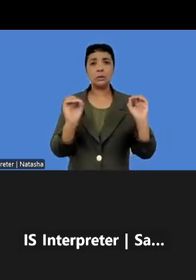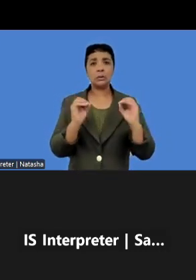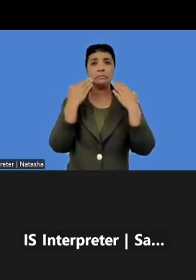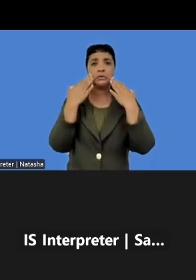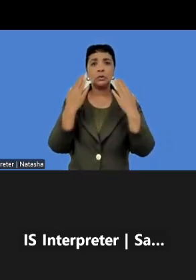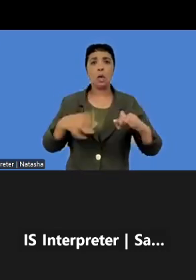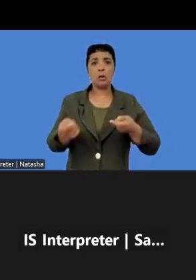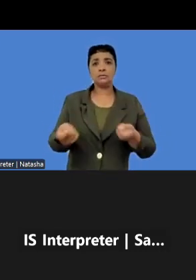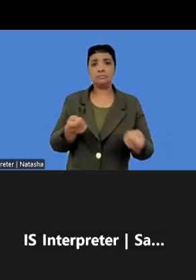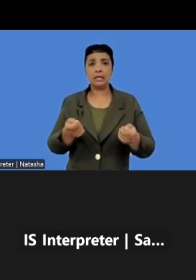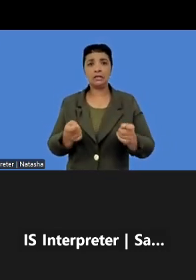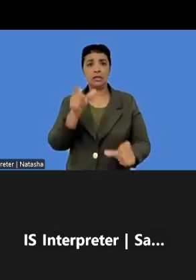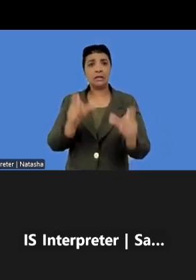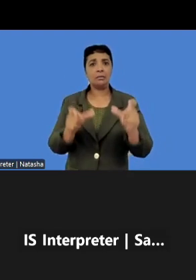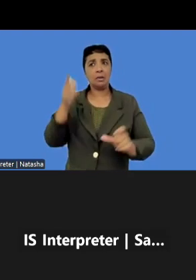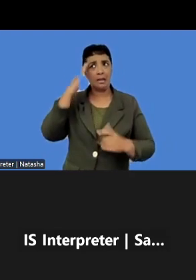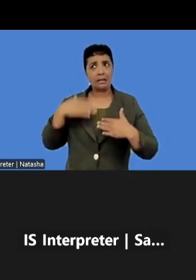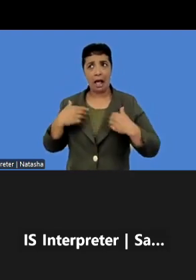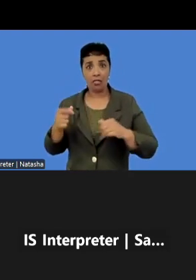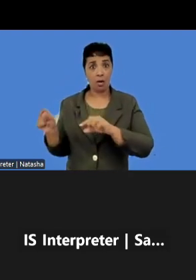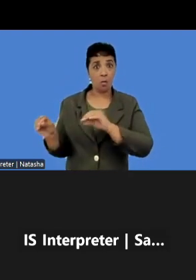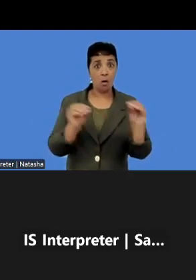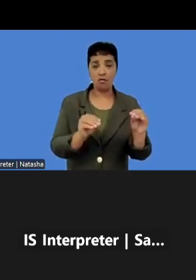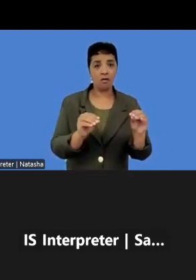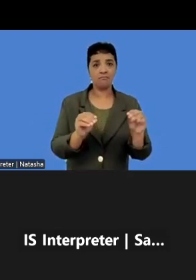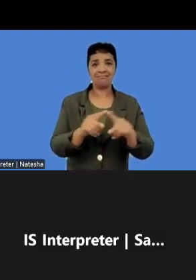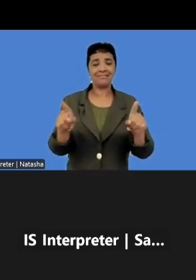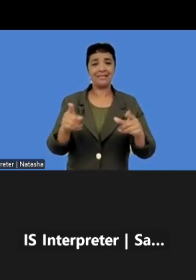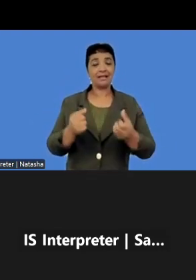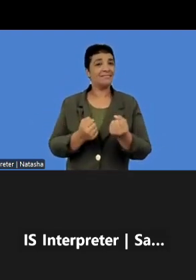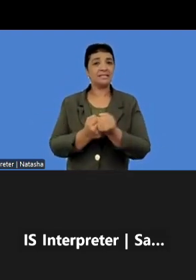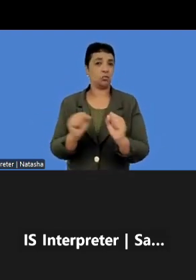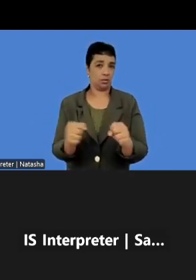were just not catered to take in mental health care users.